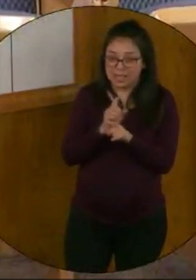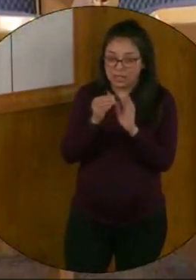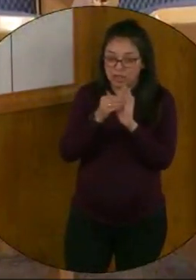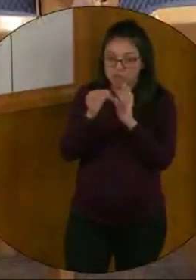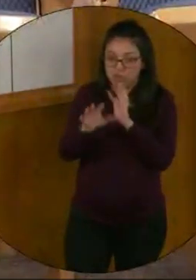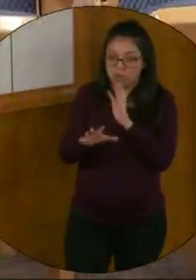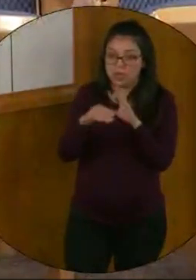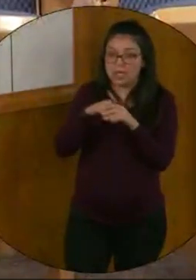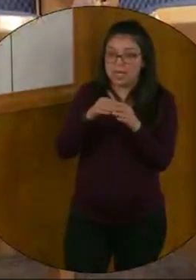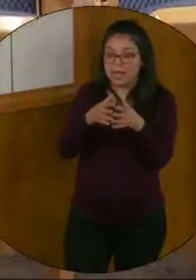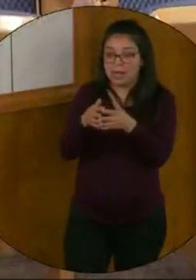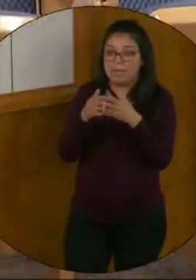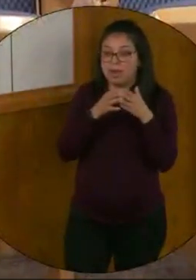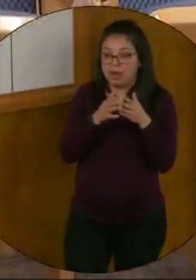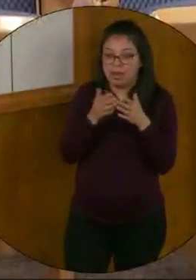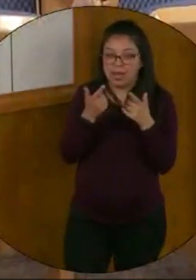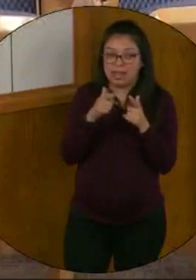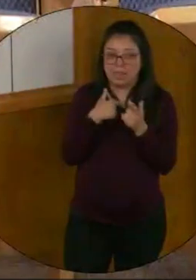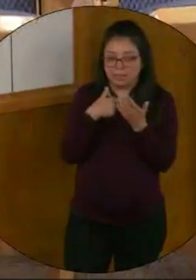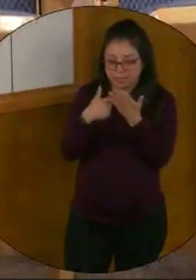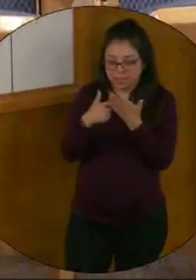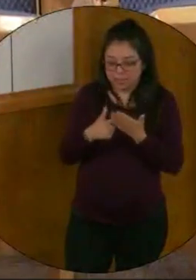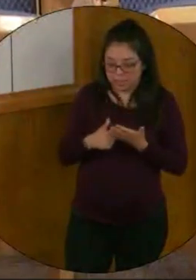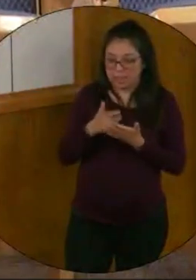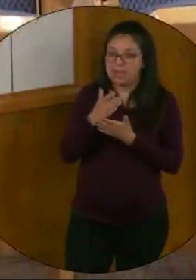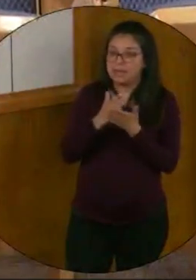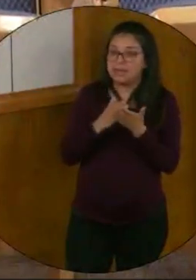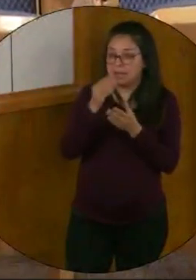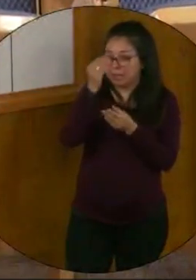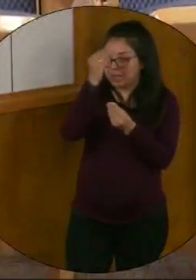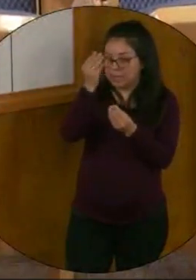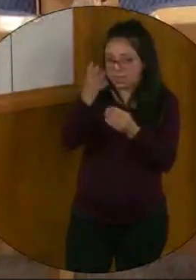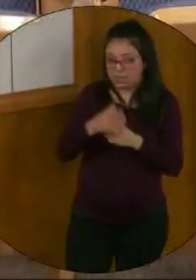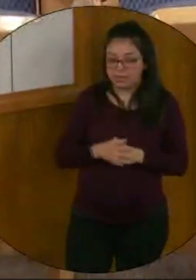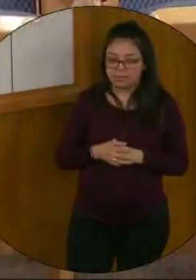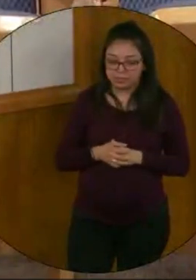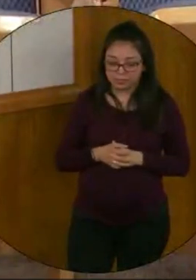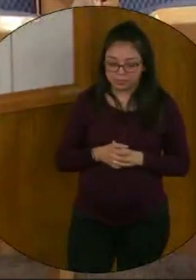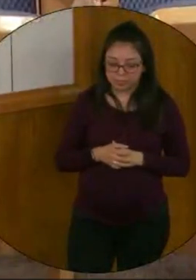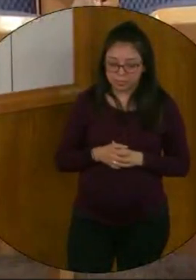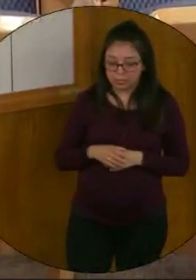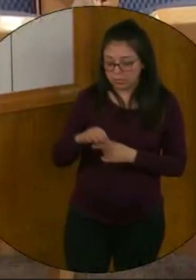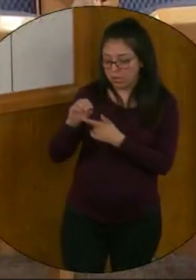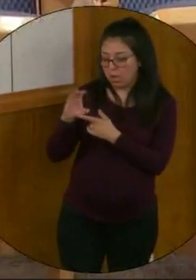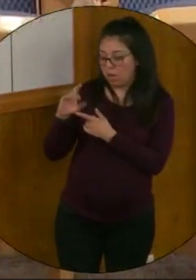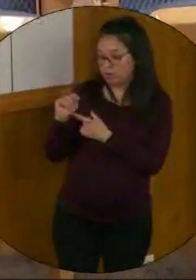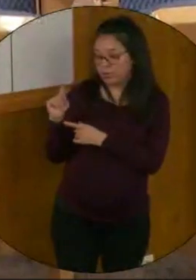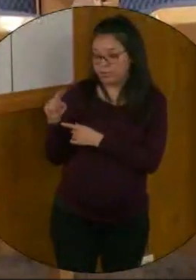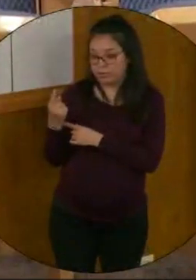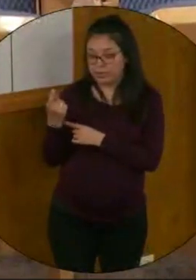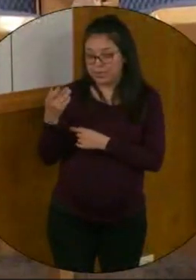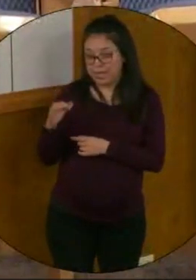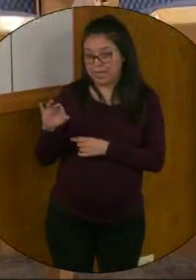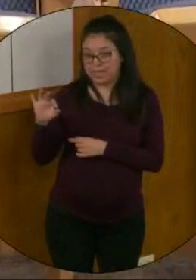in America, let me go over some data. October 1st,